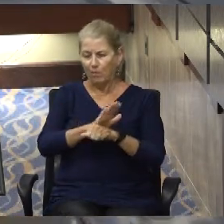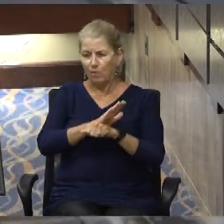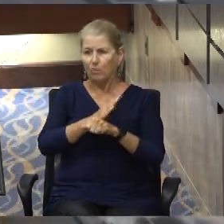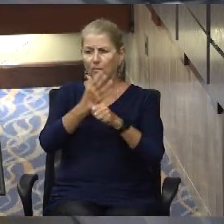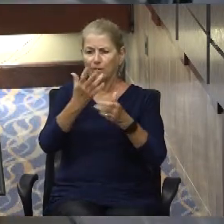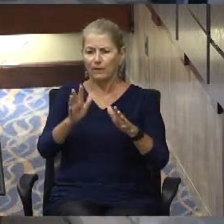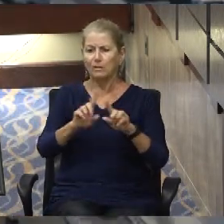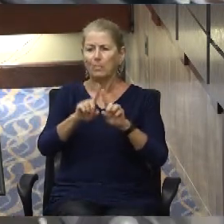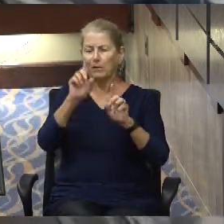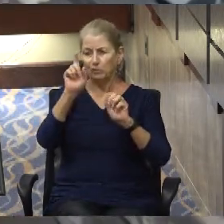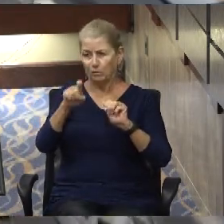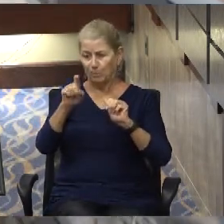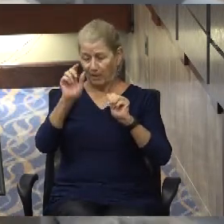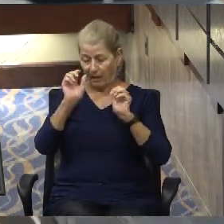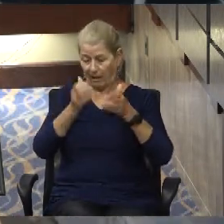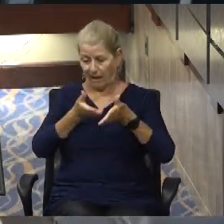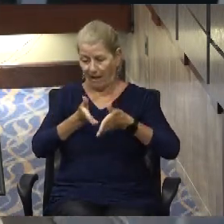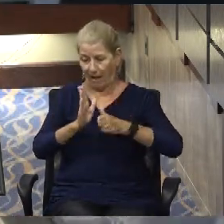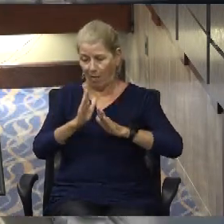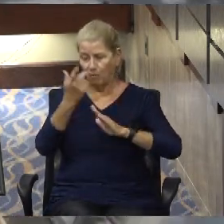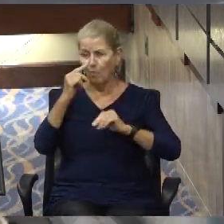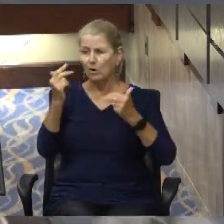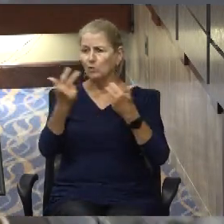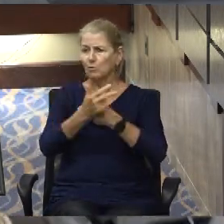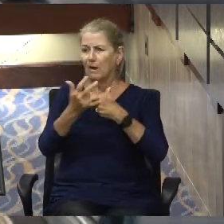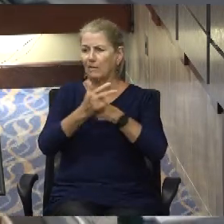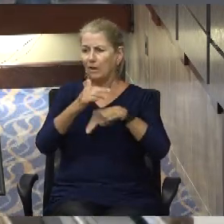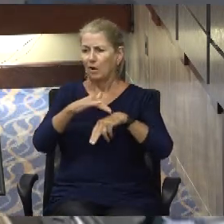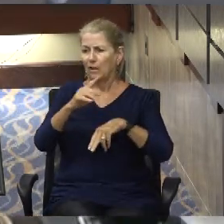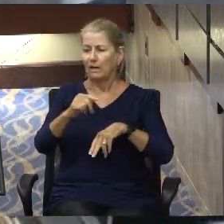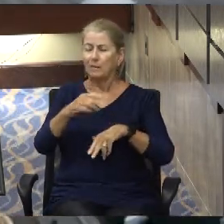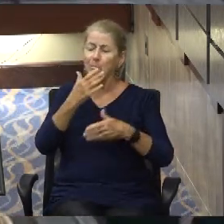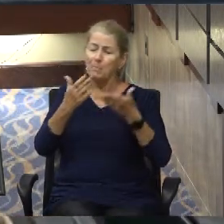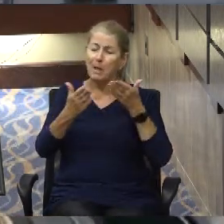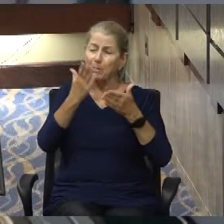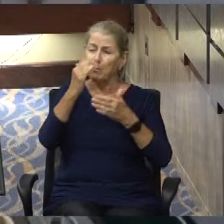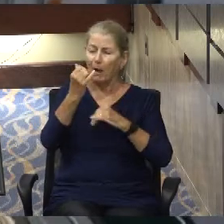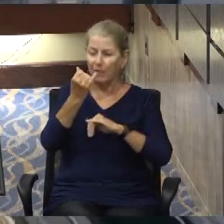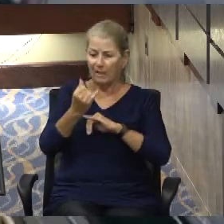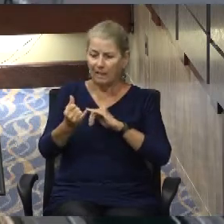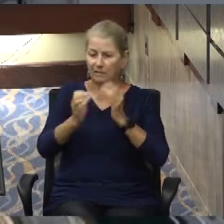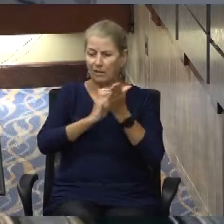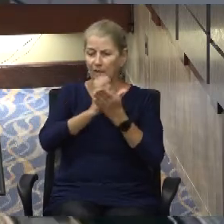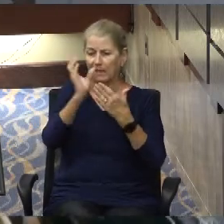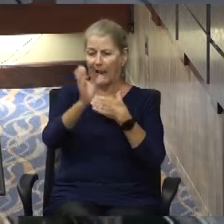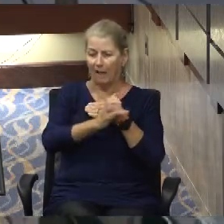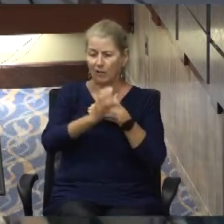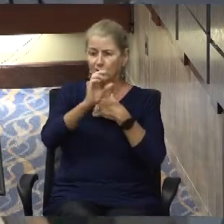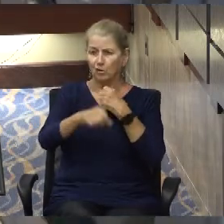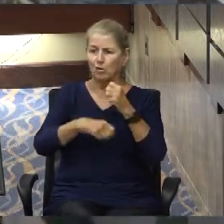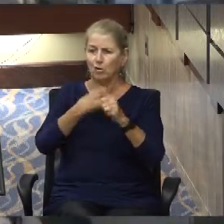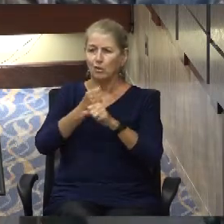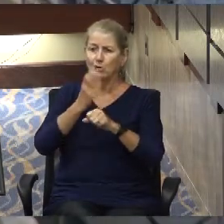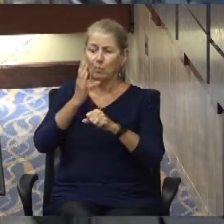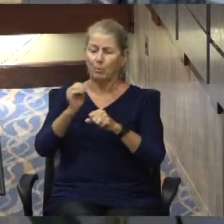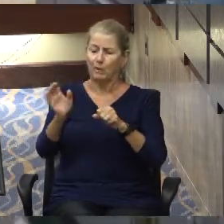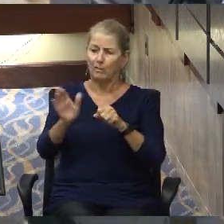on it. That's fast. And I What- think probably by the end of the calendar year, we'll be substantially complete. Okay.